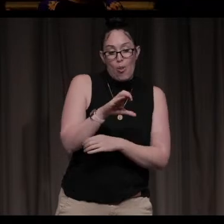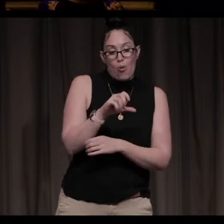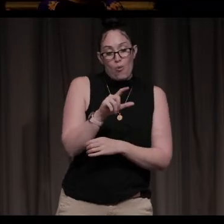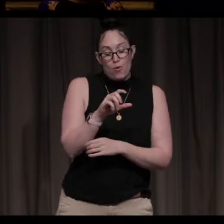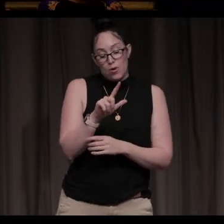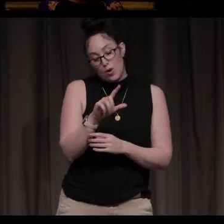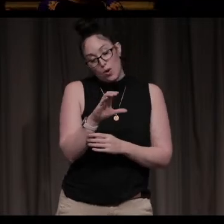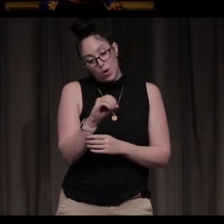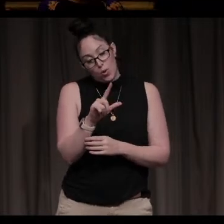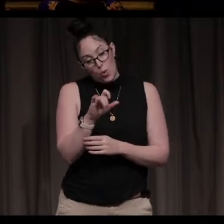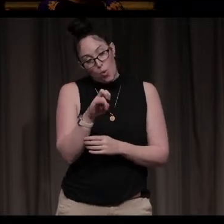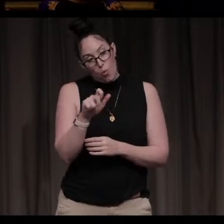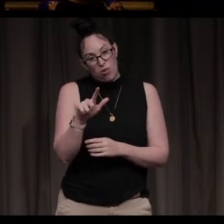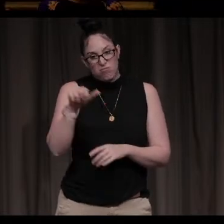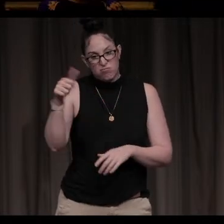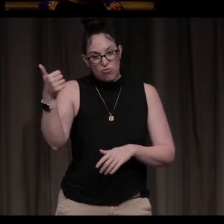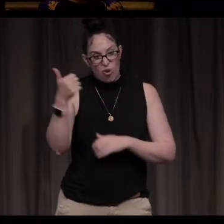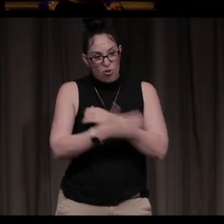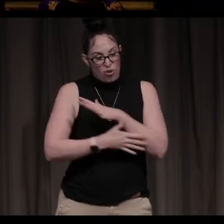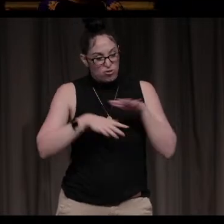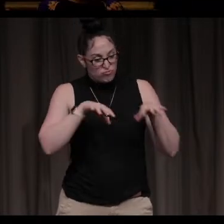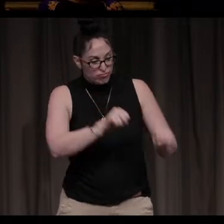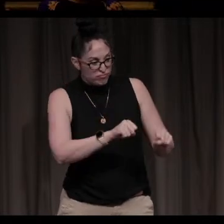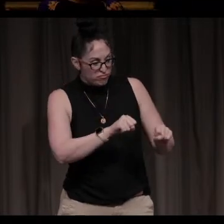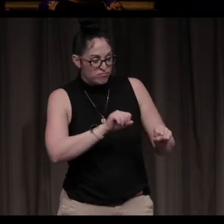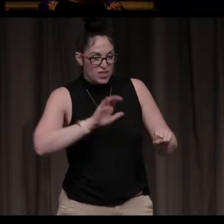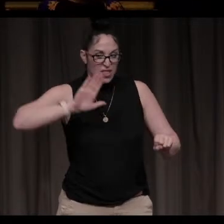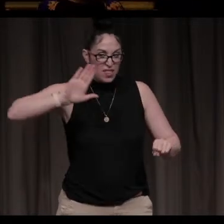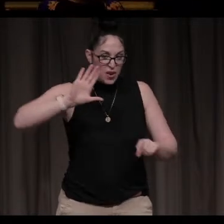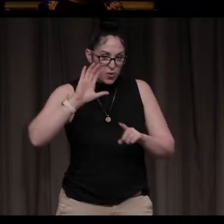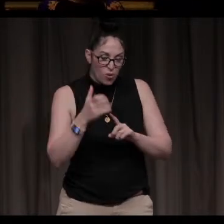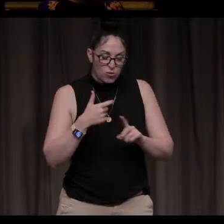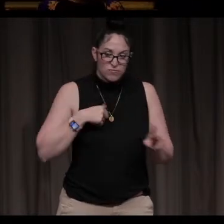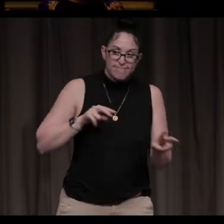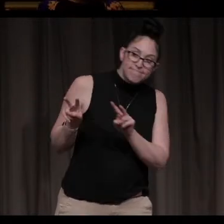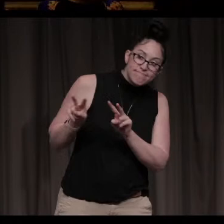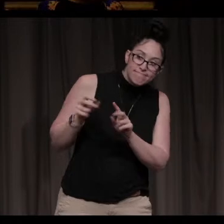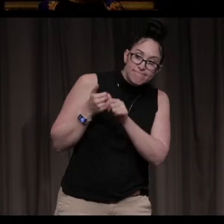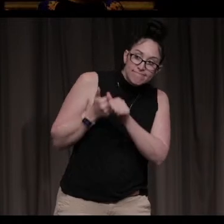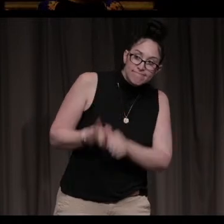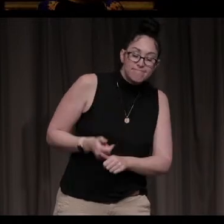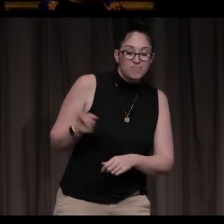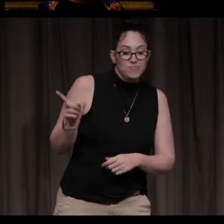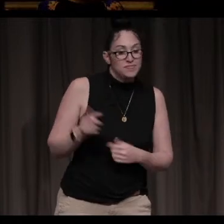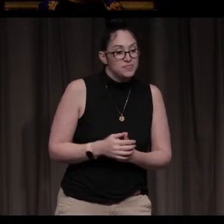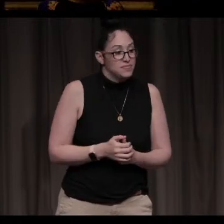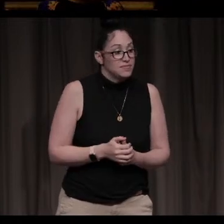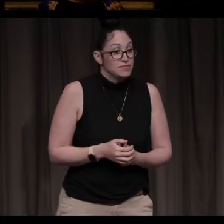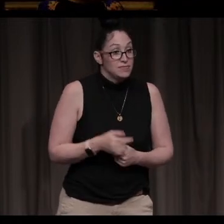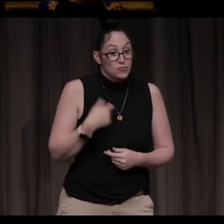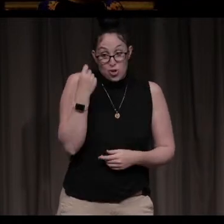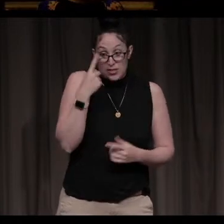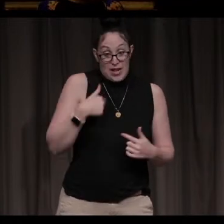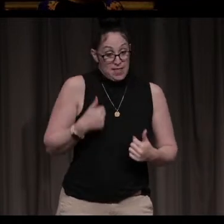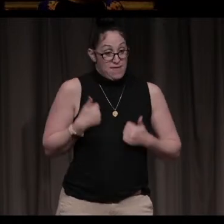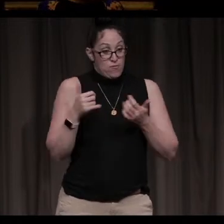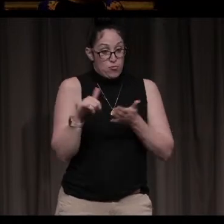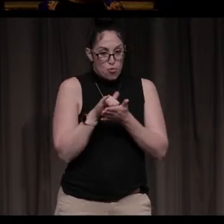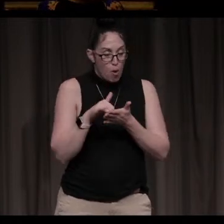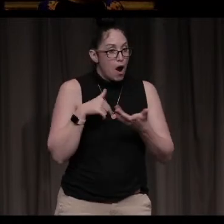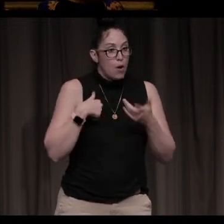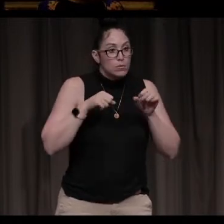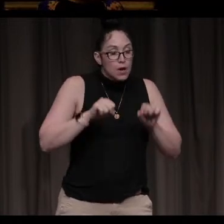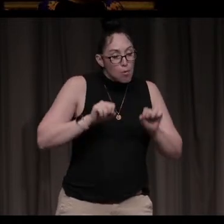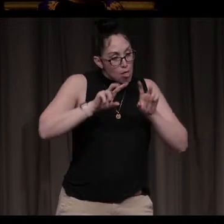I traveled and I was able to make projects, and even, it's a funny situation, but even living in New York, I was able to explore